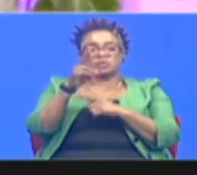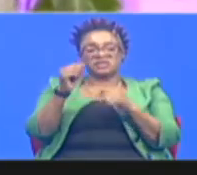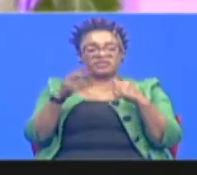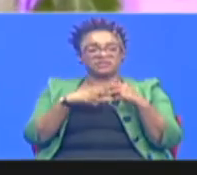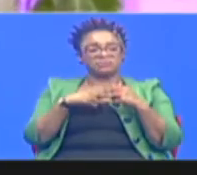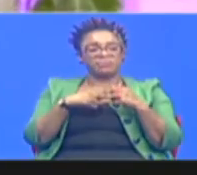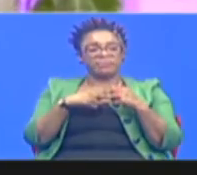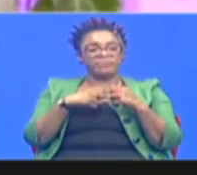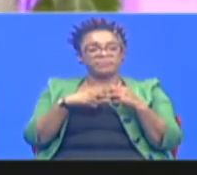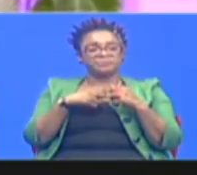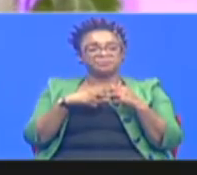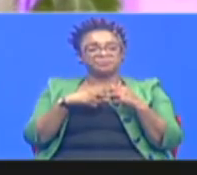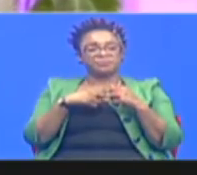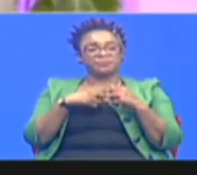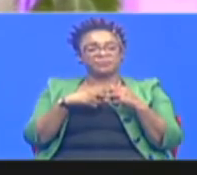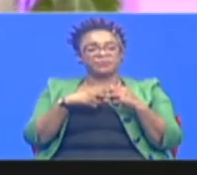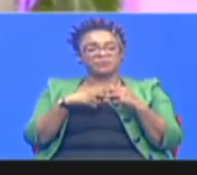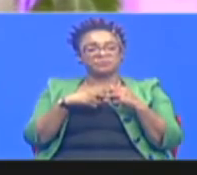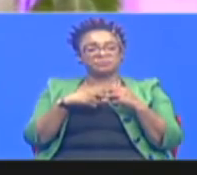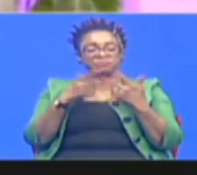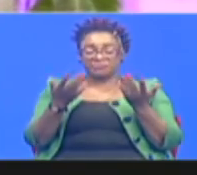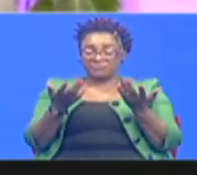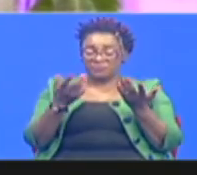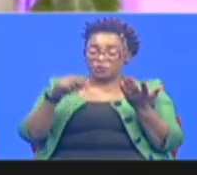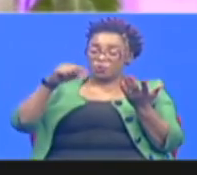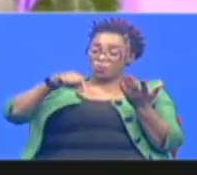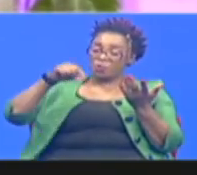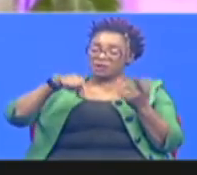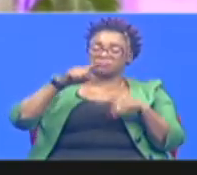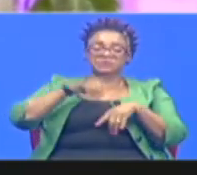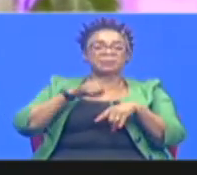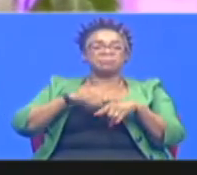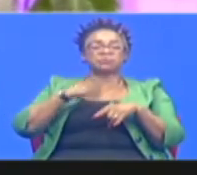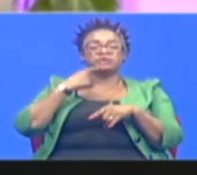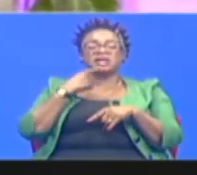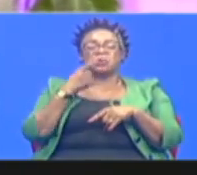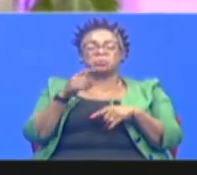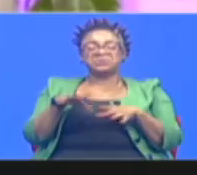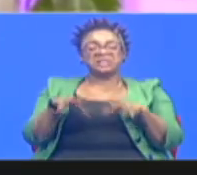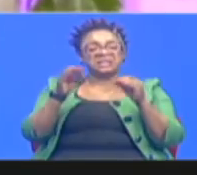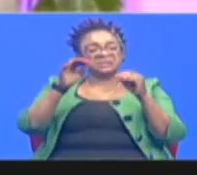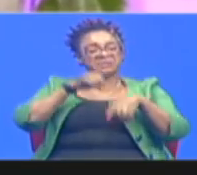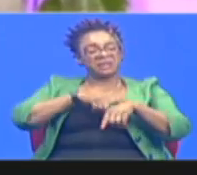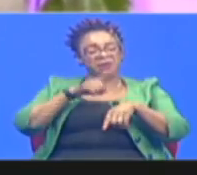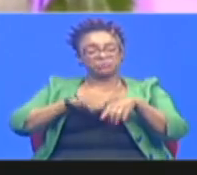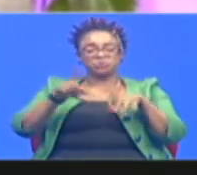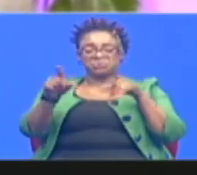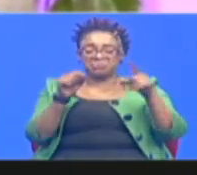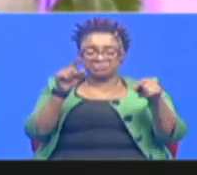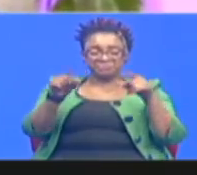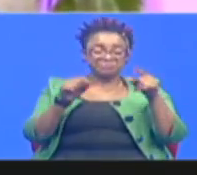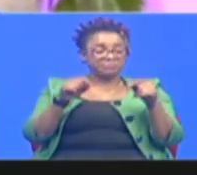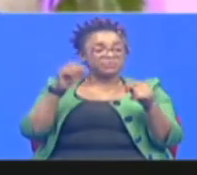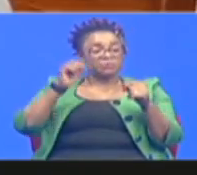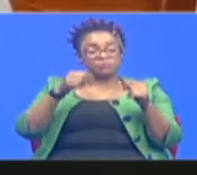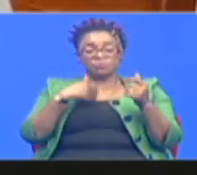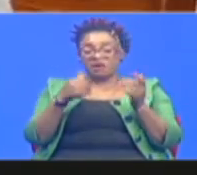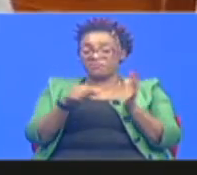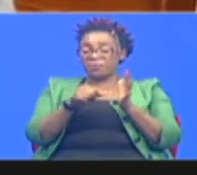quorum in terms of the operations for your county, and when you say you'll take time in selecting your cabinet, is there going to be an issue